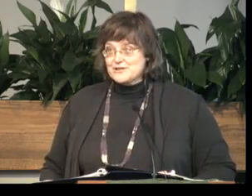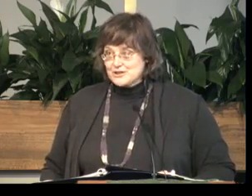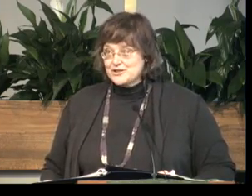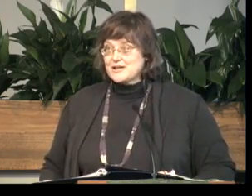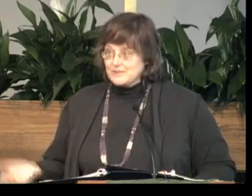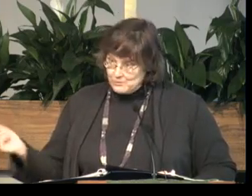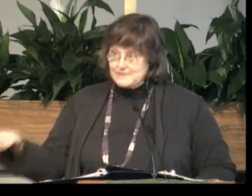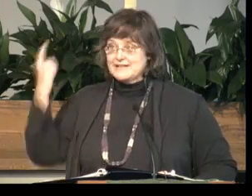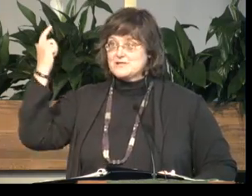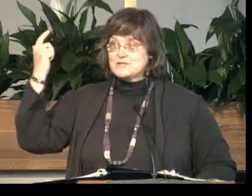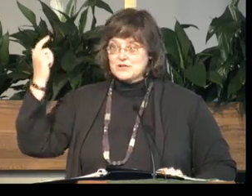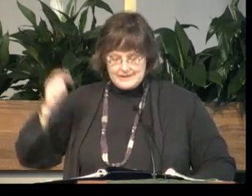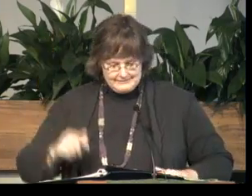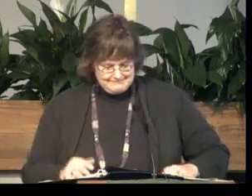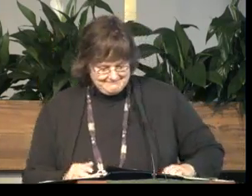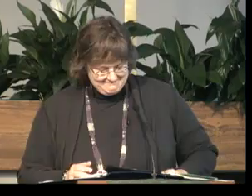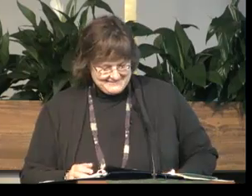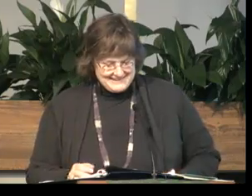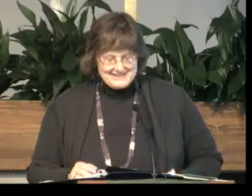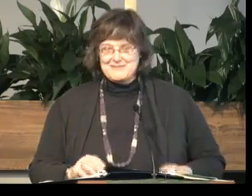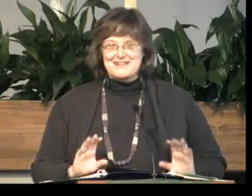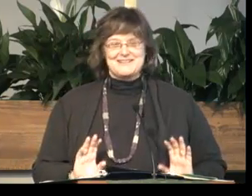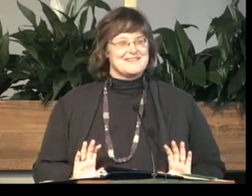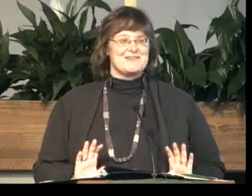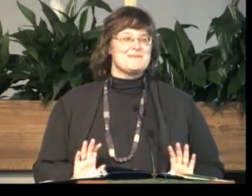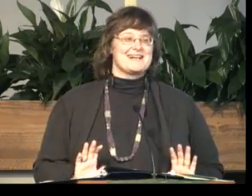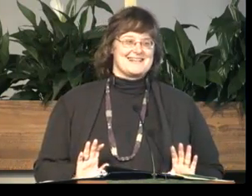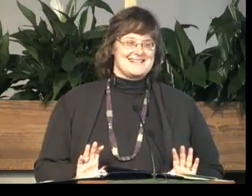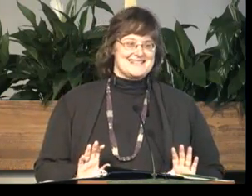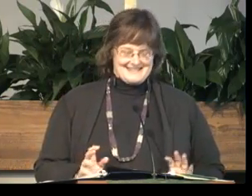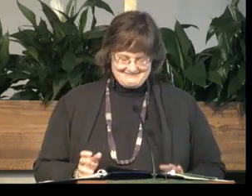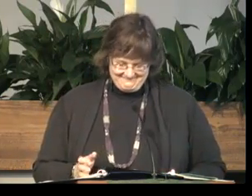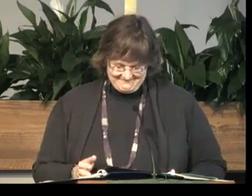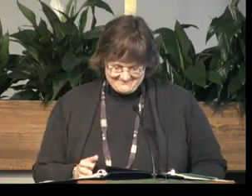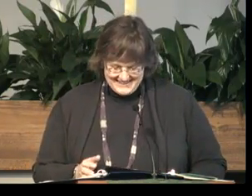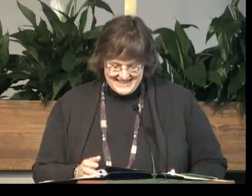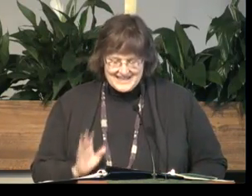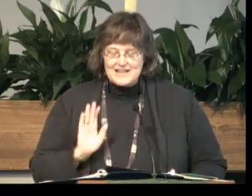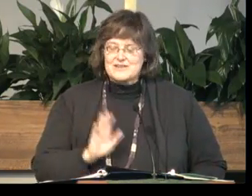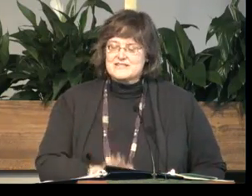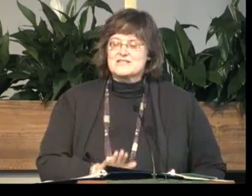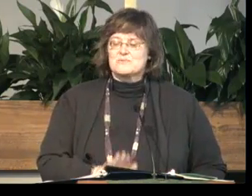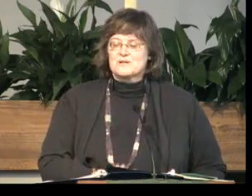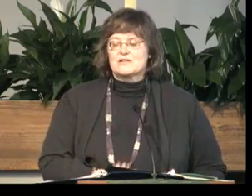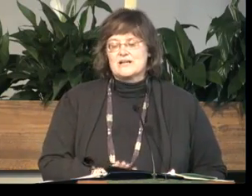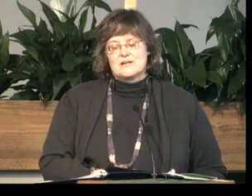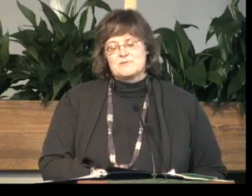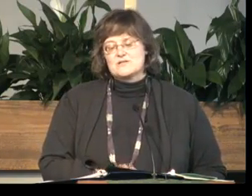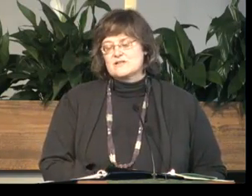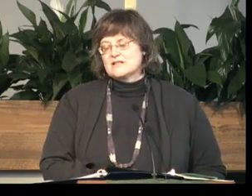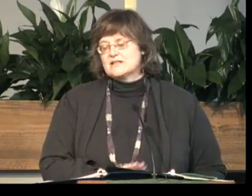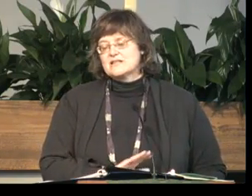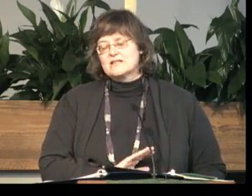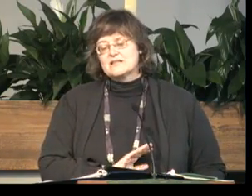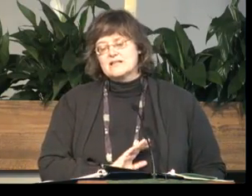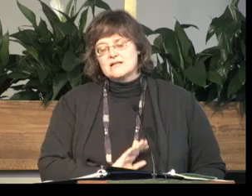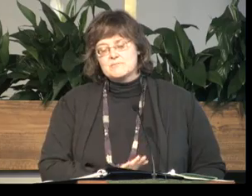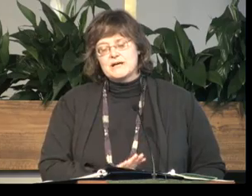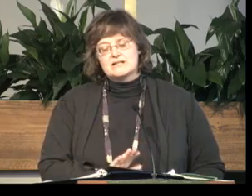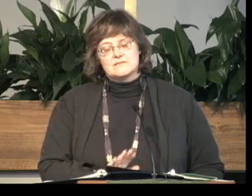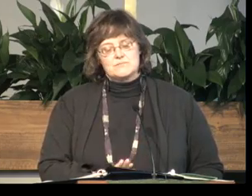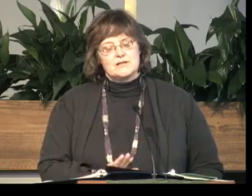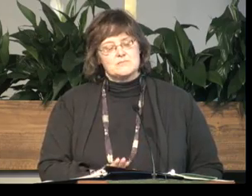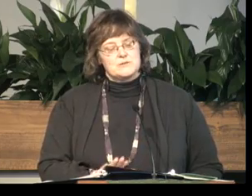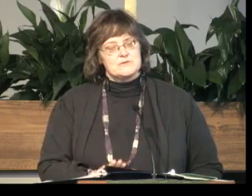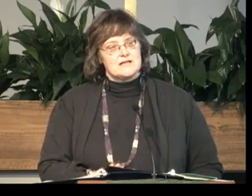say you can cook and we'll get you a turkey. We make it easy. And this is a really great opportunity. The